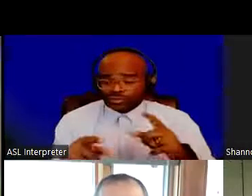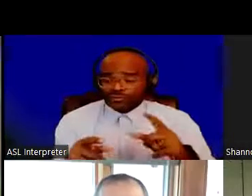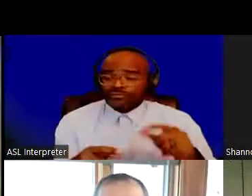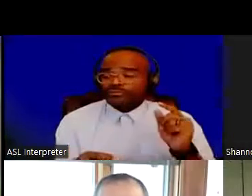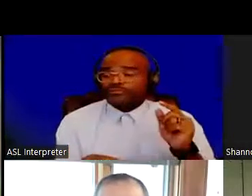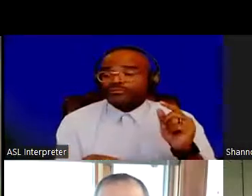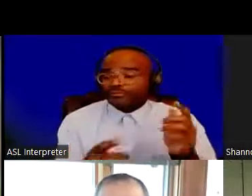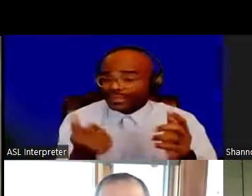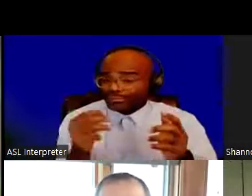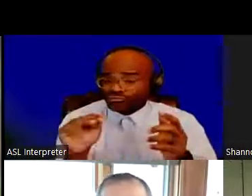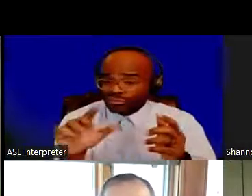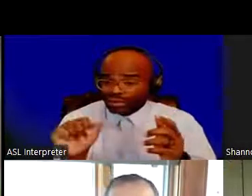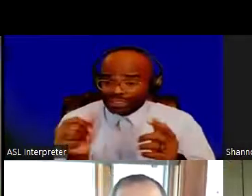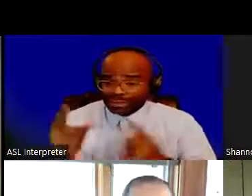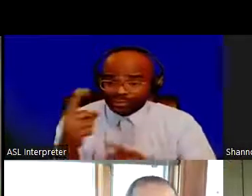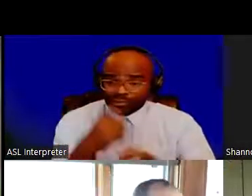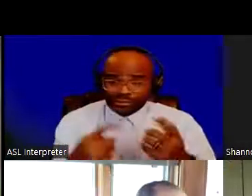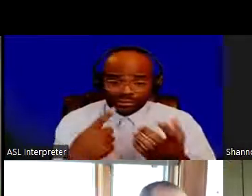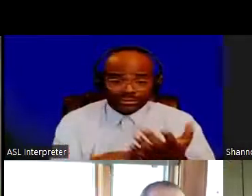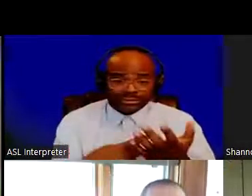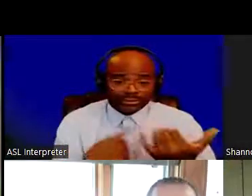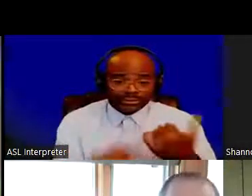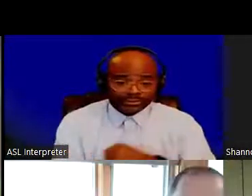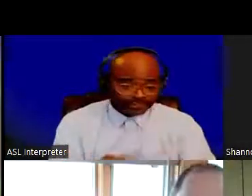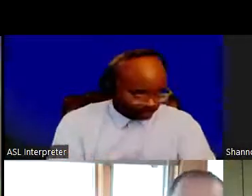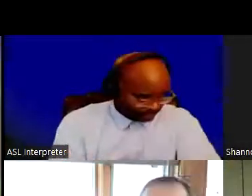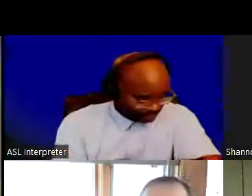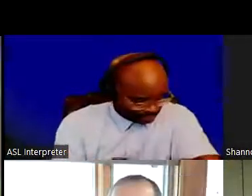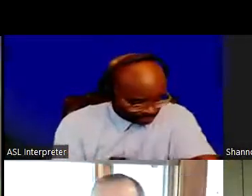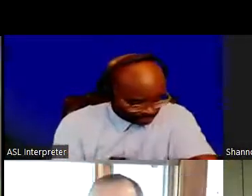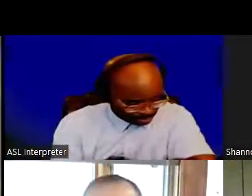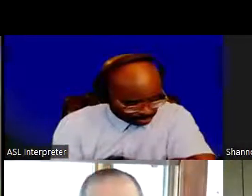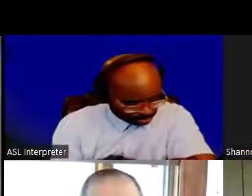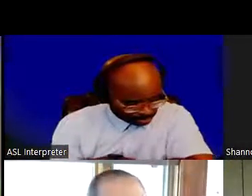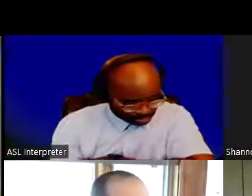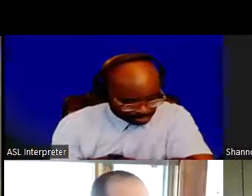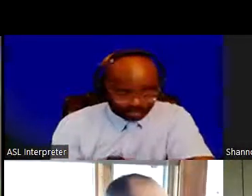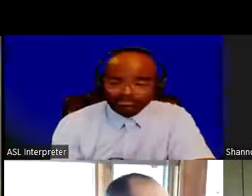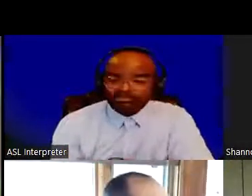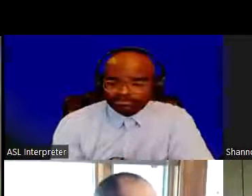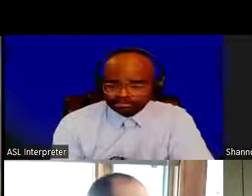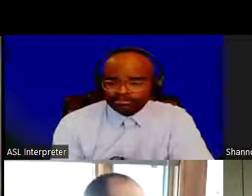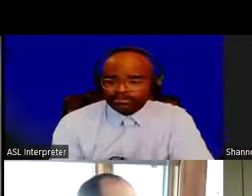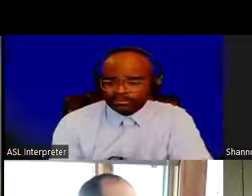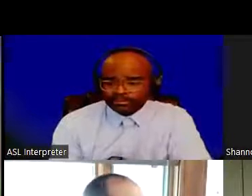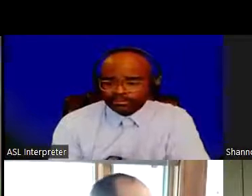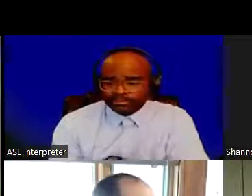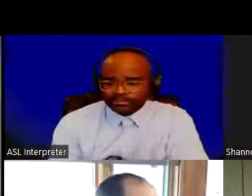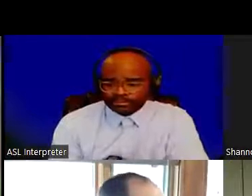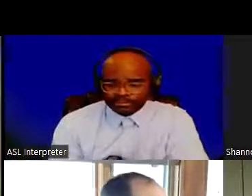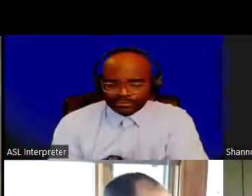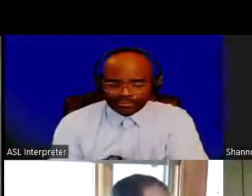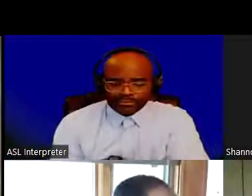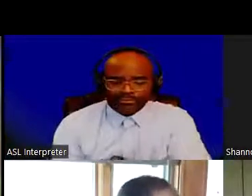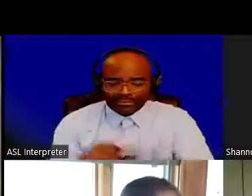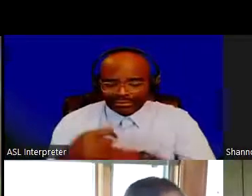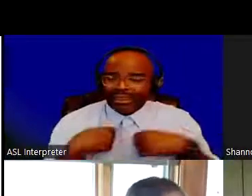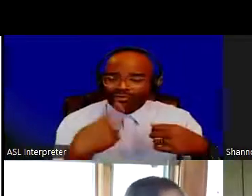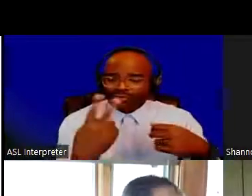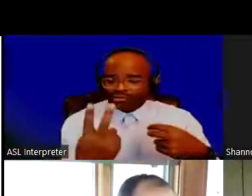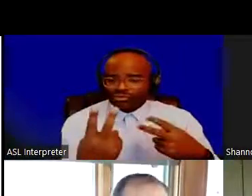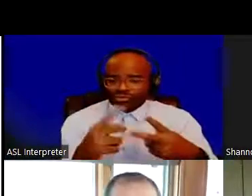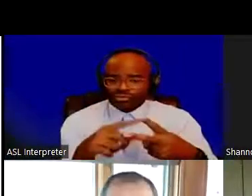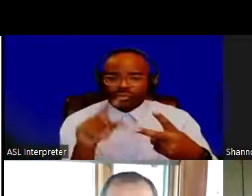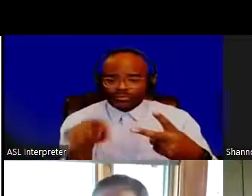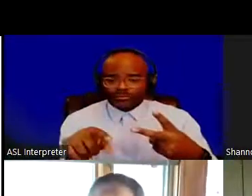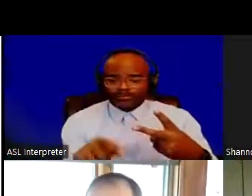anything that we should address right away. Yep, I have two so far, kind of two that are,